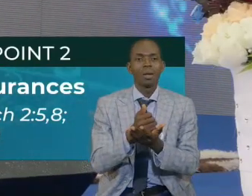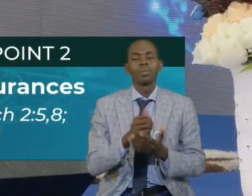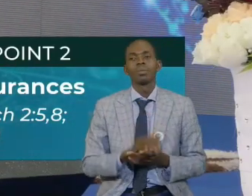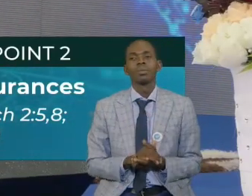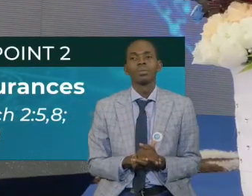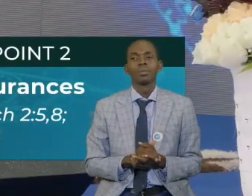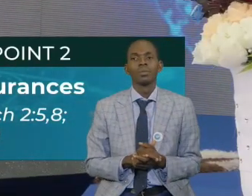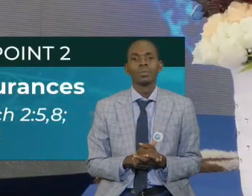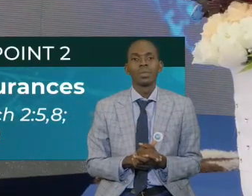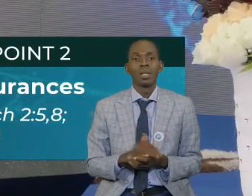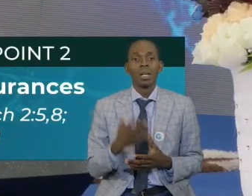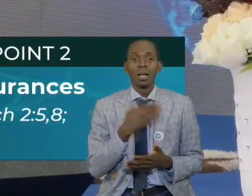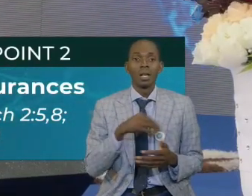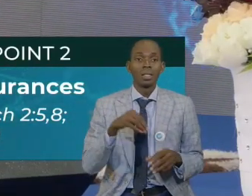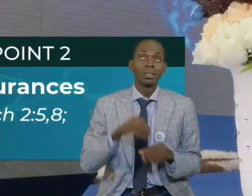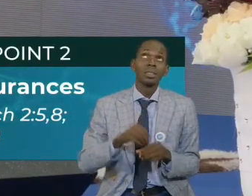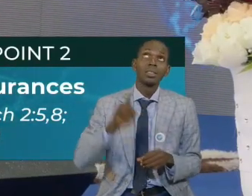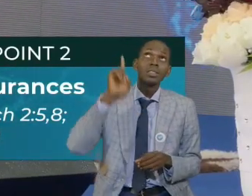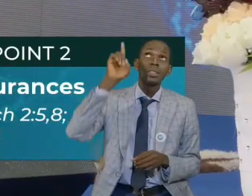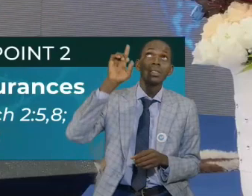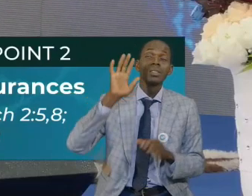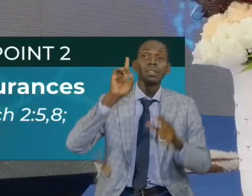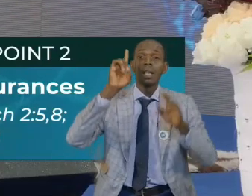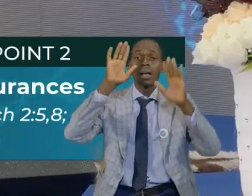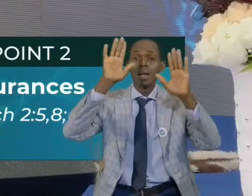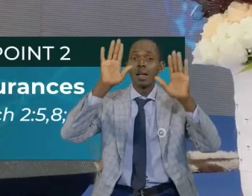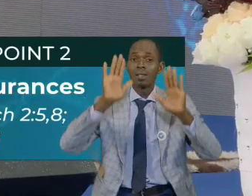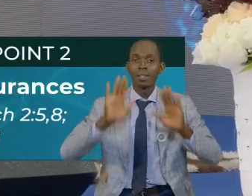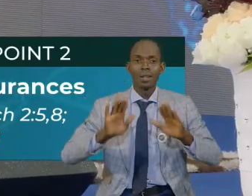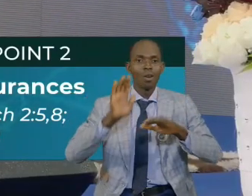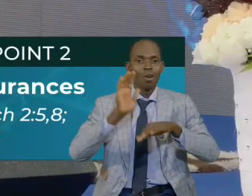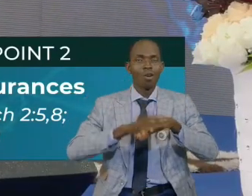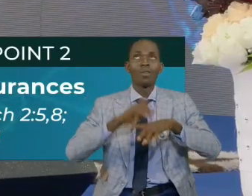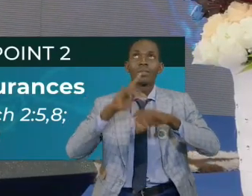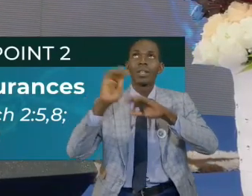and in his excellency on the sky.